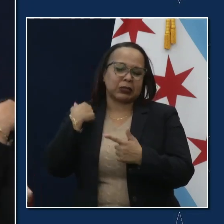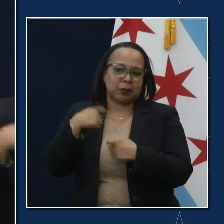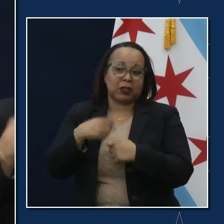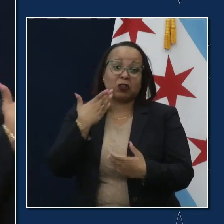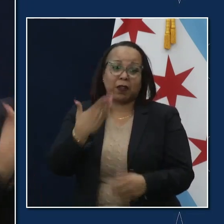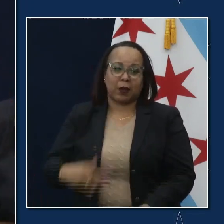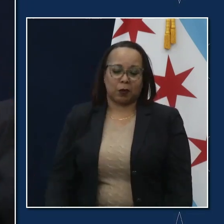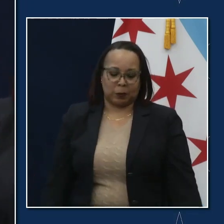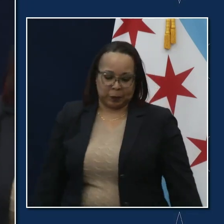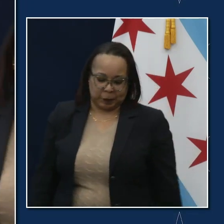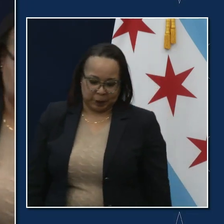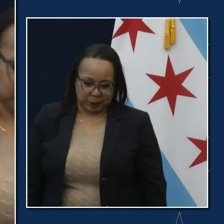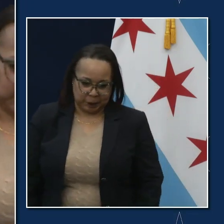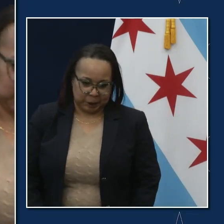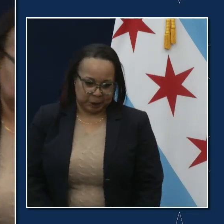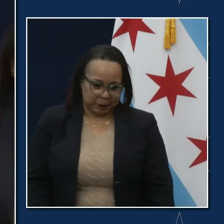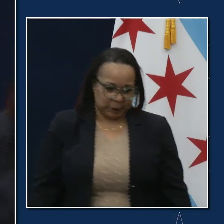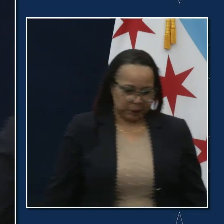Thank you.